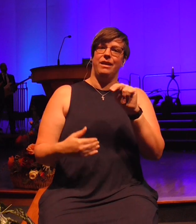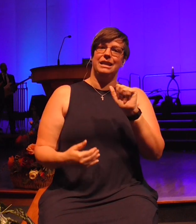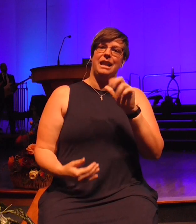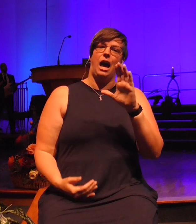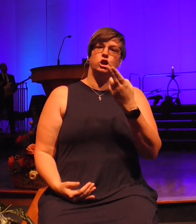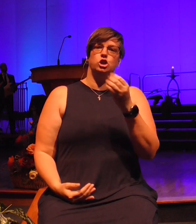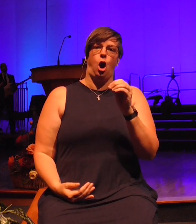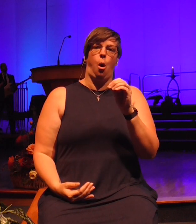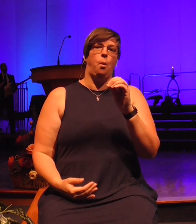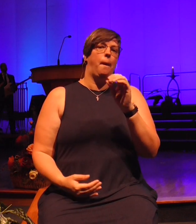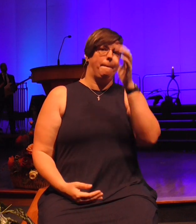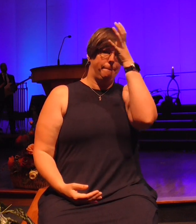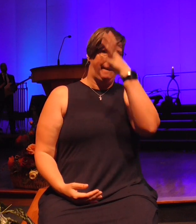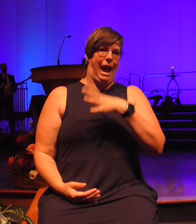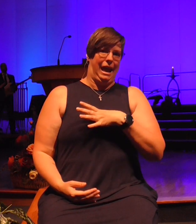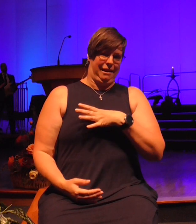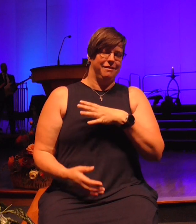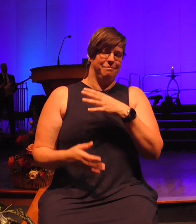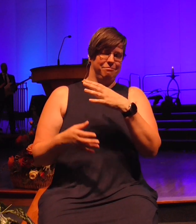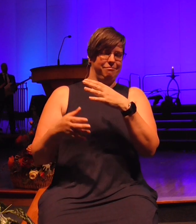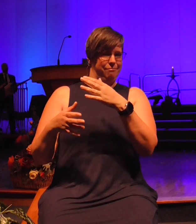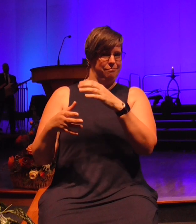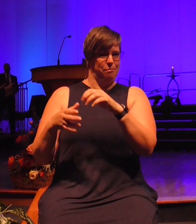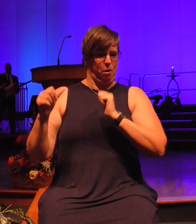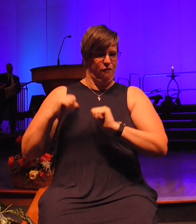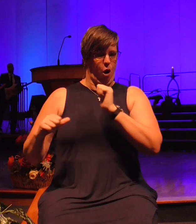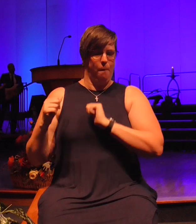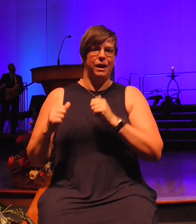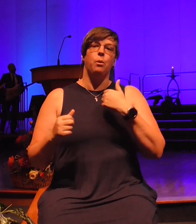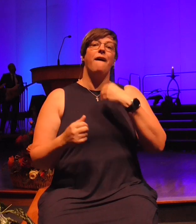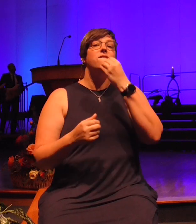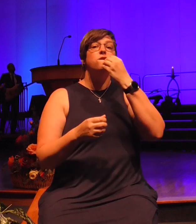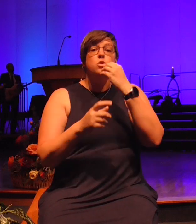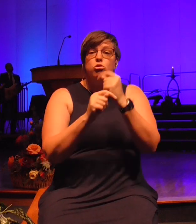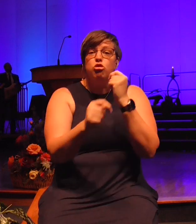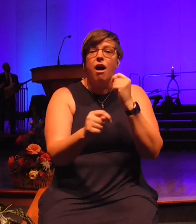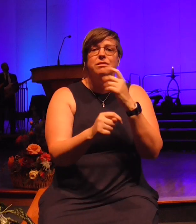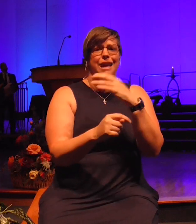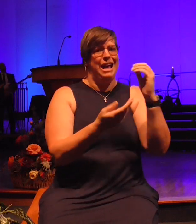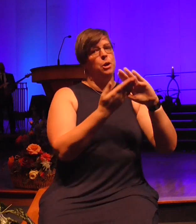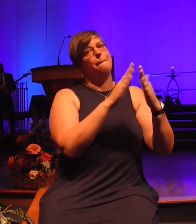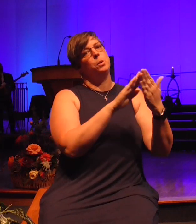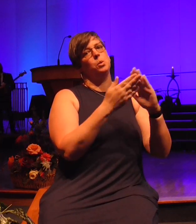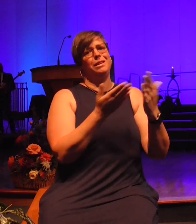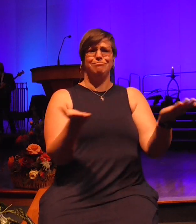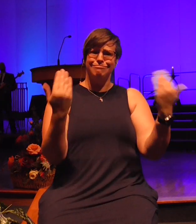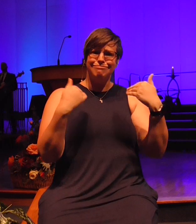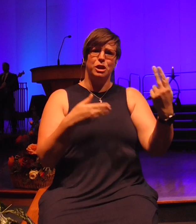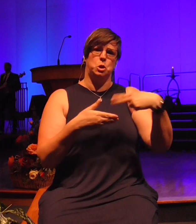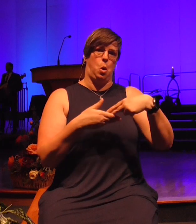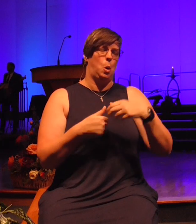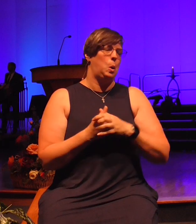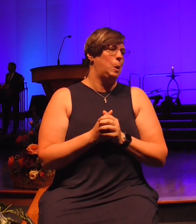Men performing, we've got food trucks, we've got games, and we've got community. Come join us.